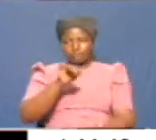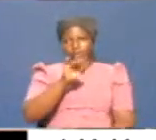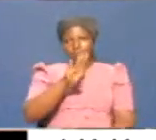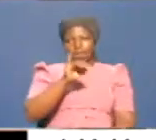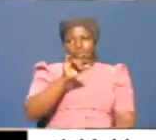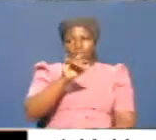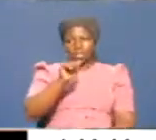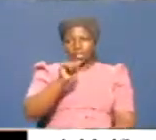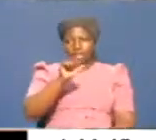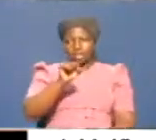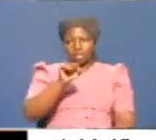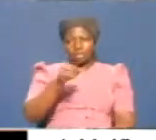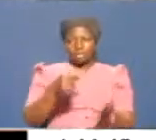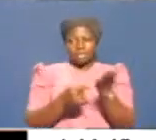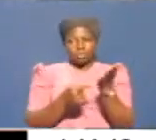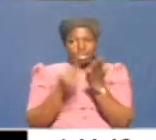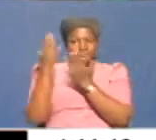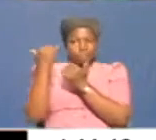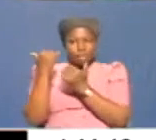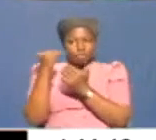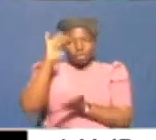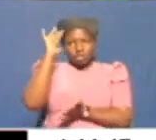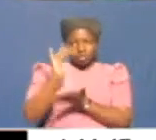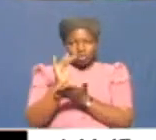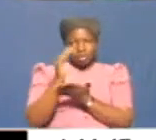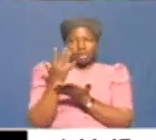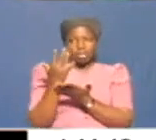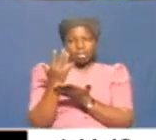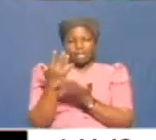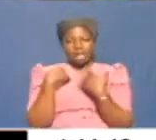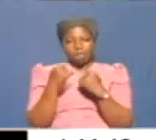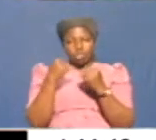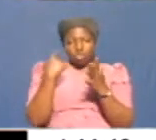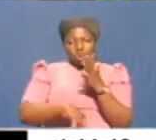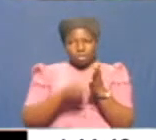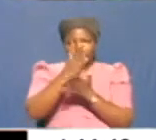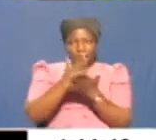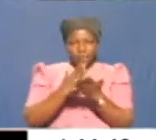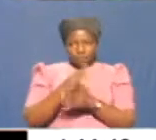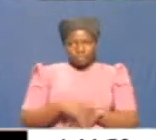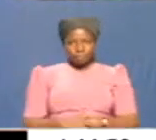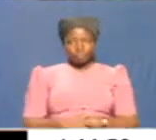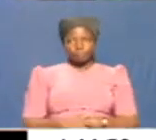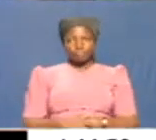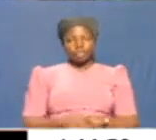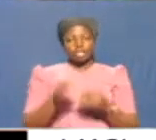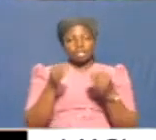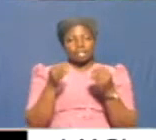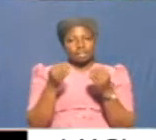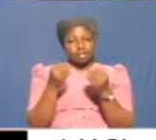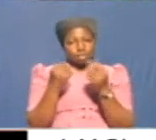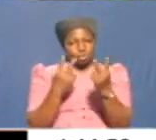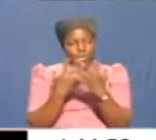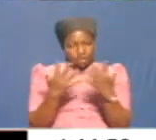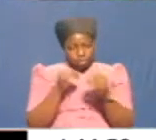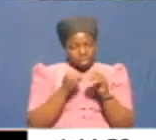to reduce fuel, energy and health cost by half. Two main products that we are interested in from this system. We are interested